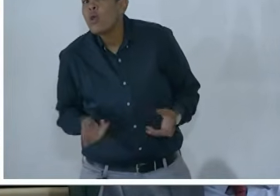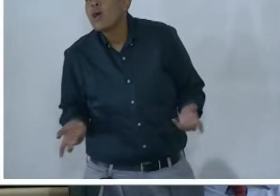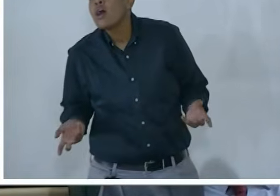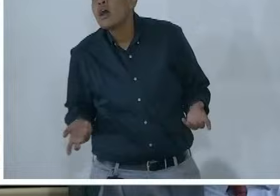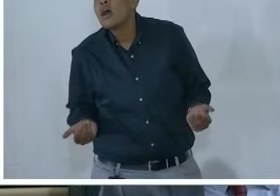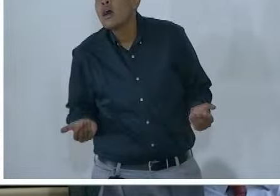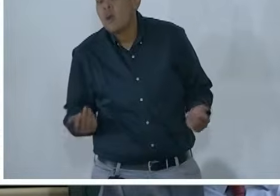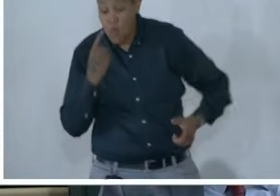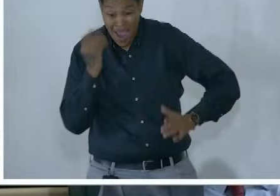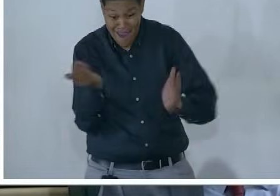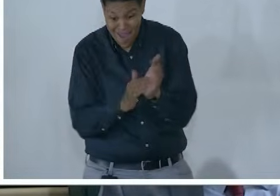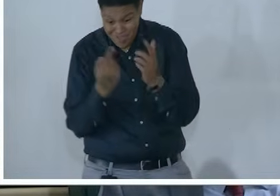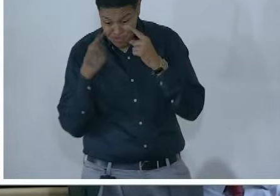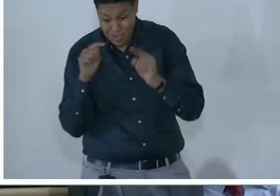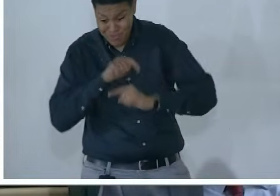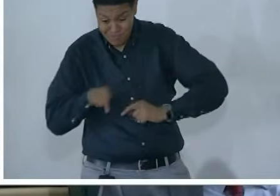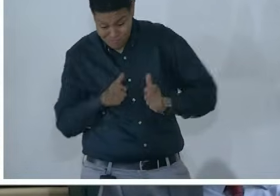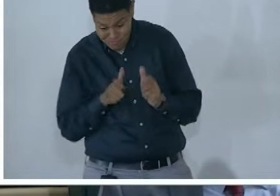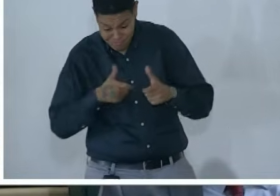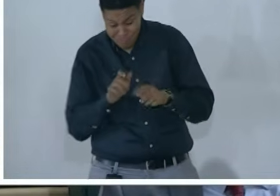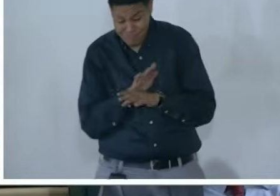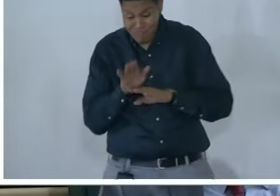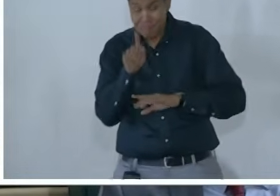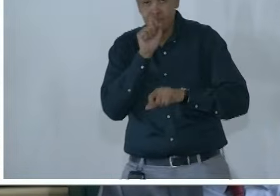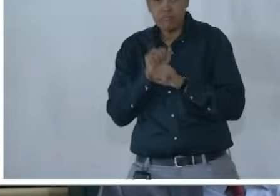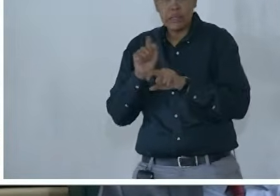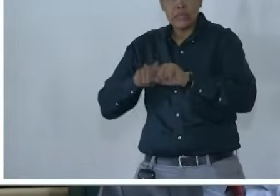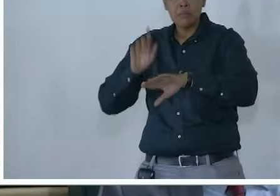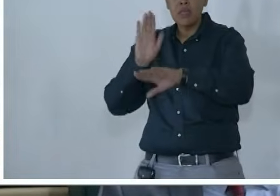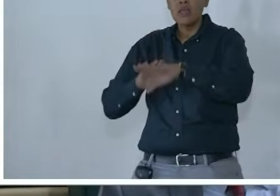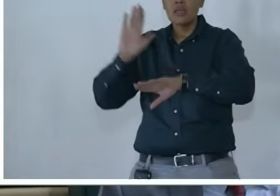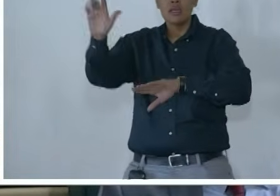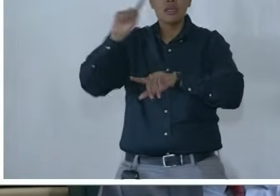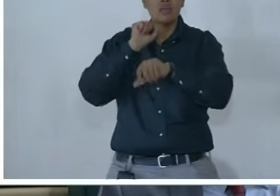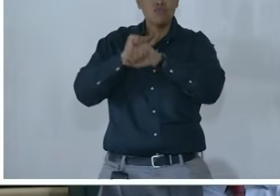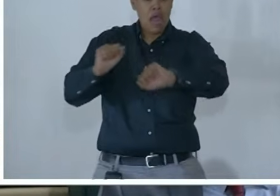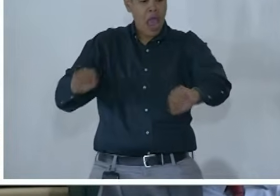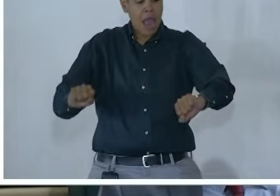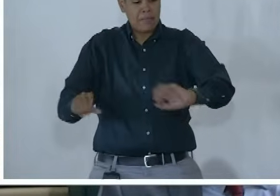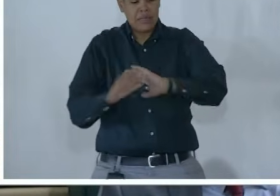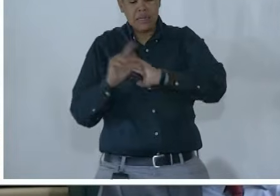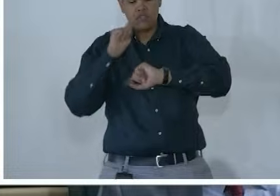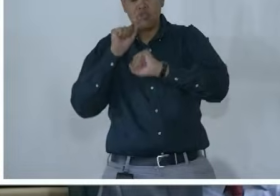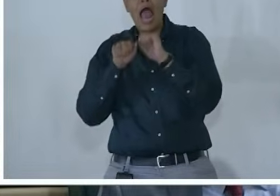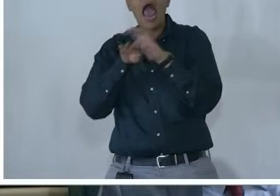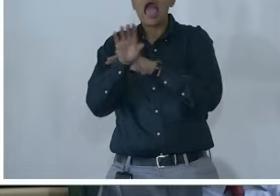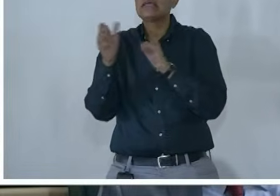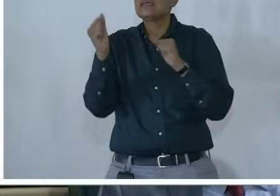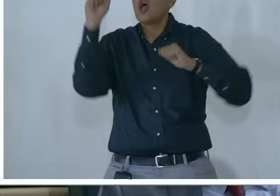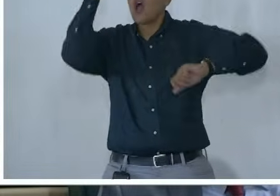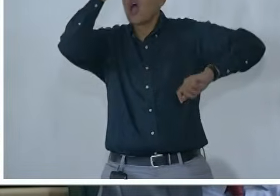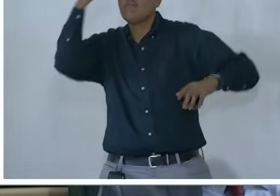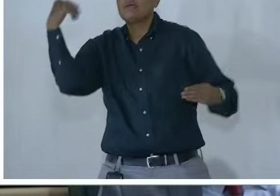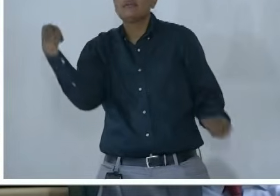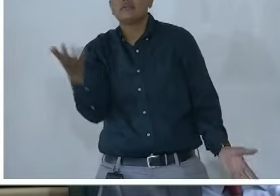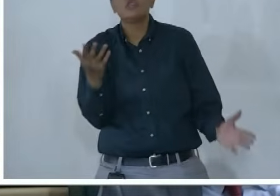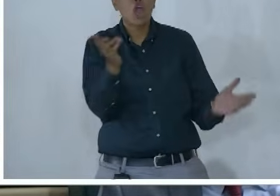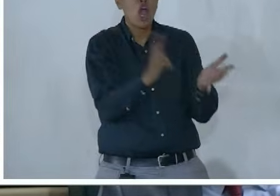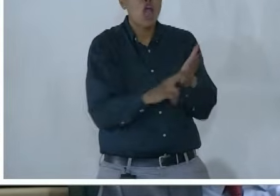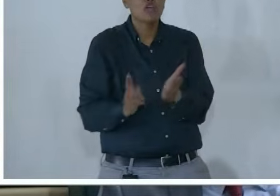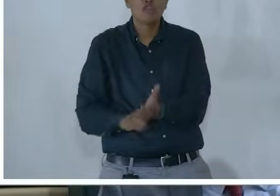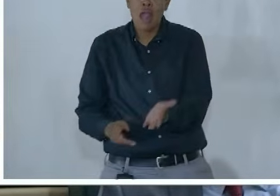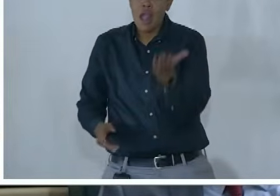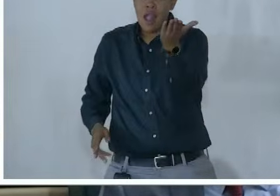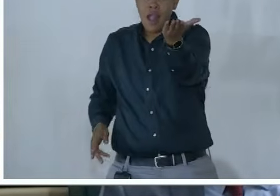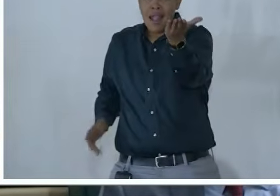the success of these MSMEs will depend on their ability to access government-issued contracts. The